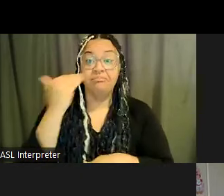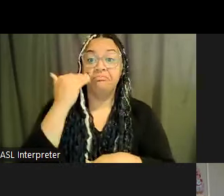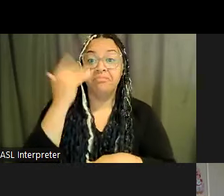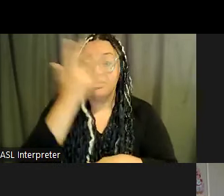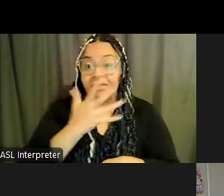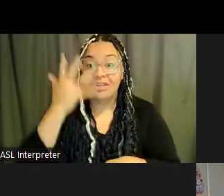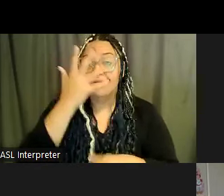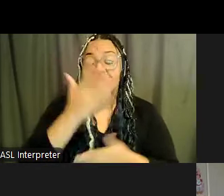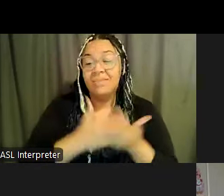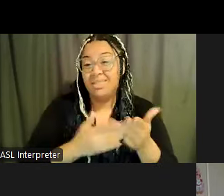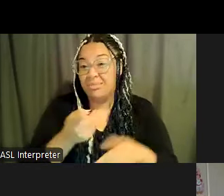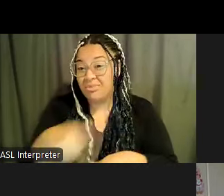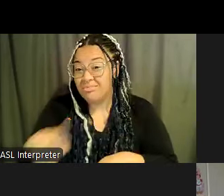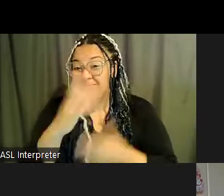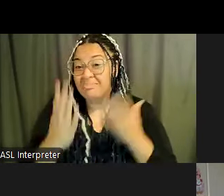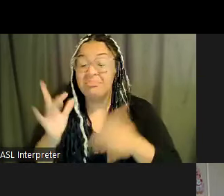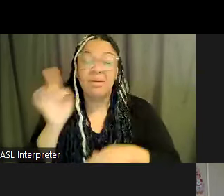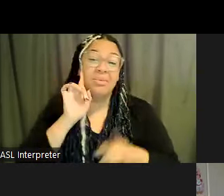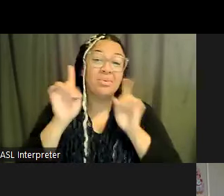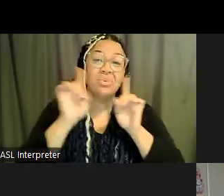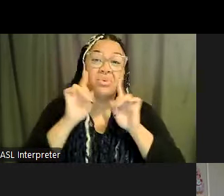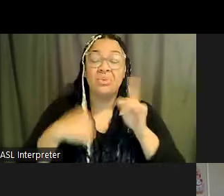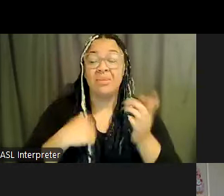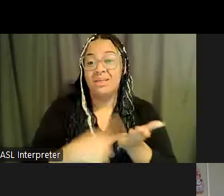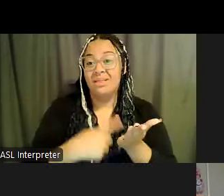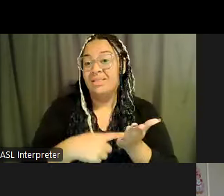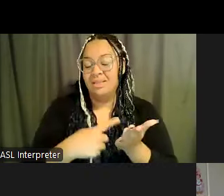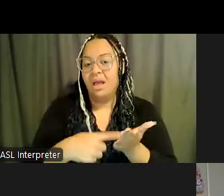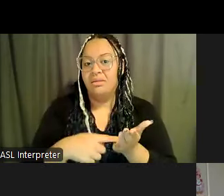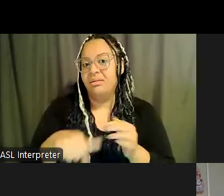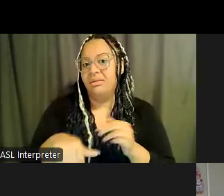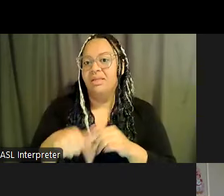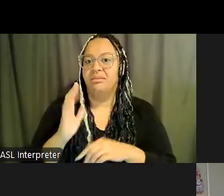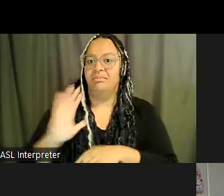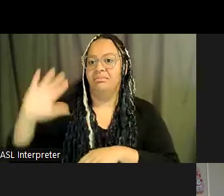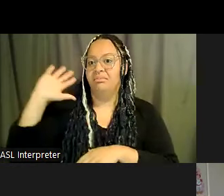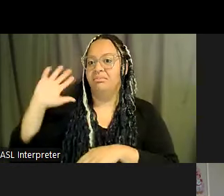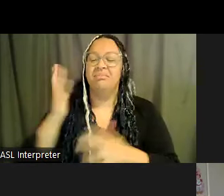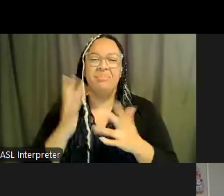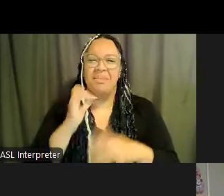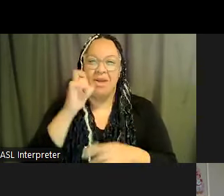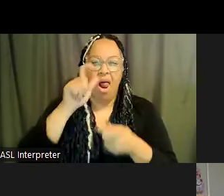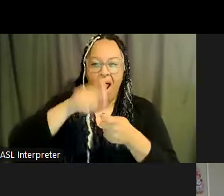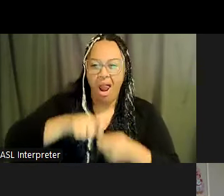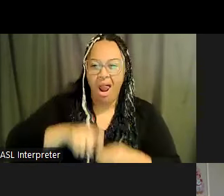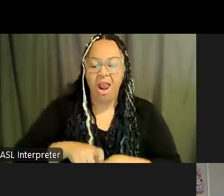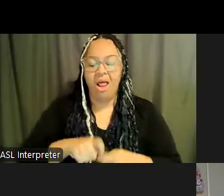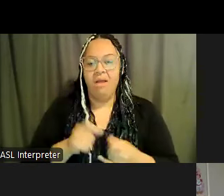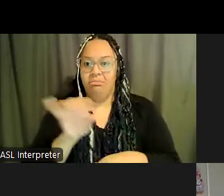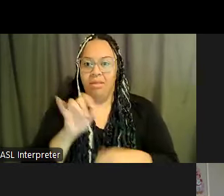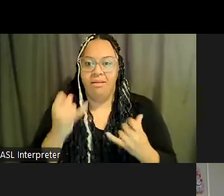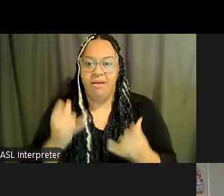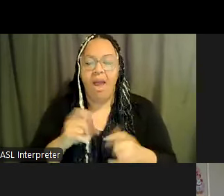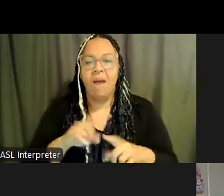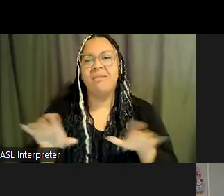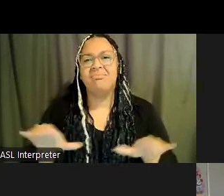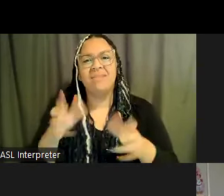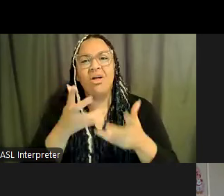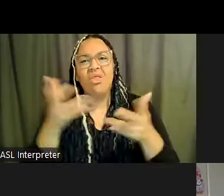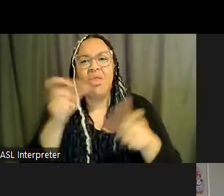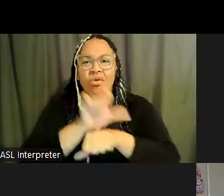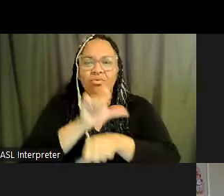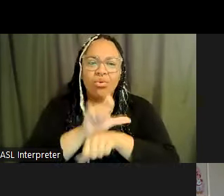this topic in the past, maybe not at this level of detail. I know I've done a lot of work with, I think we have quite a few schools